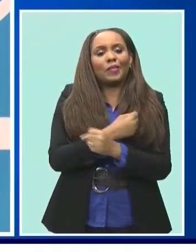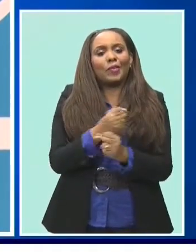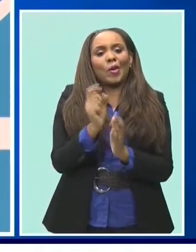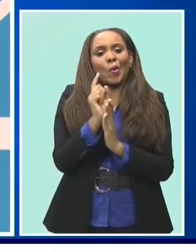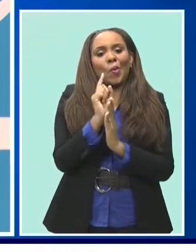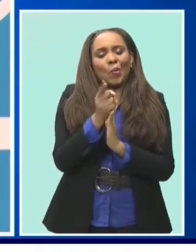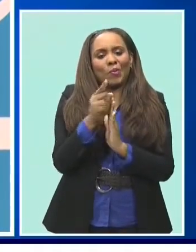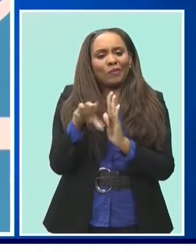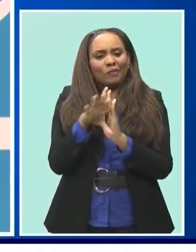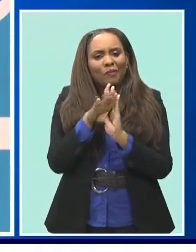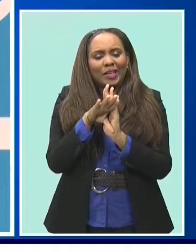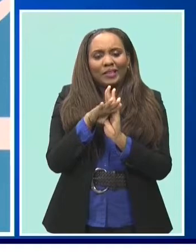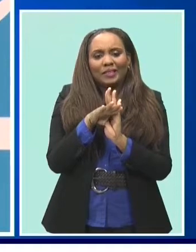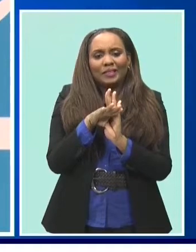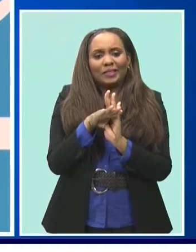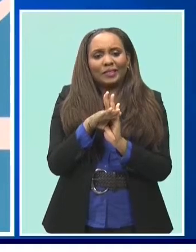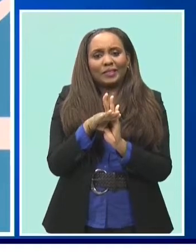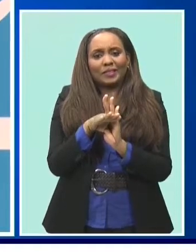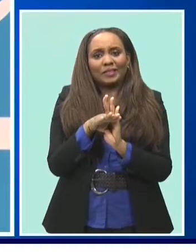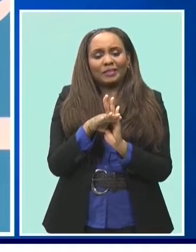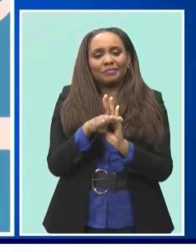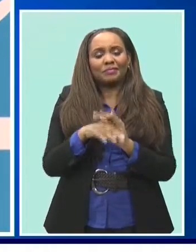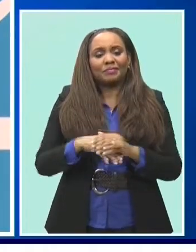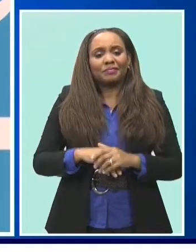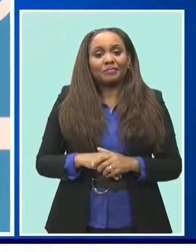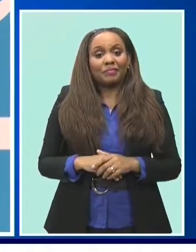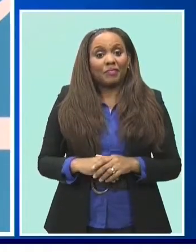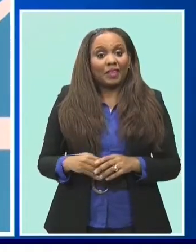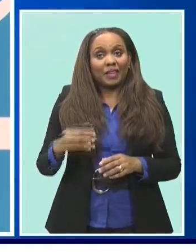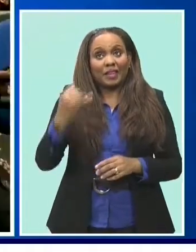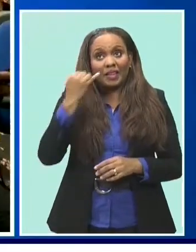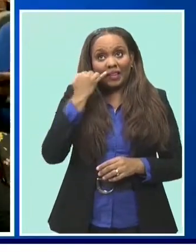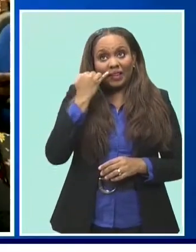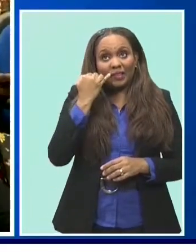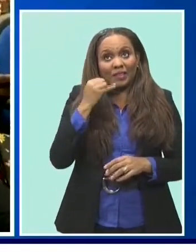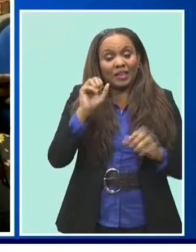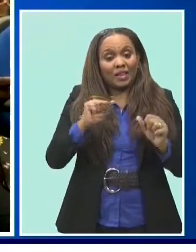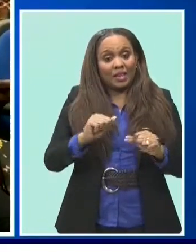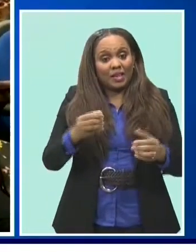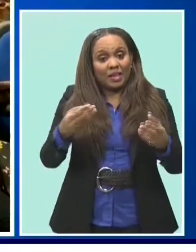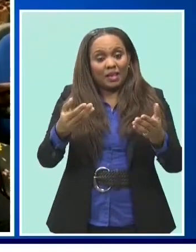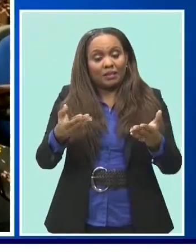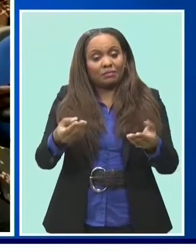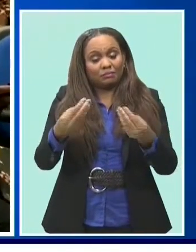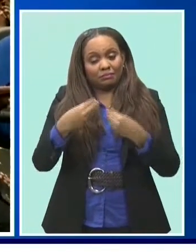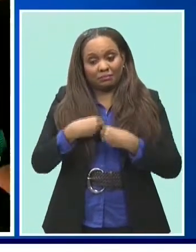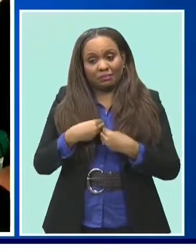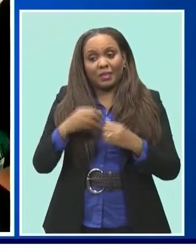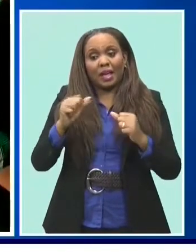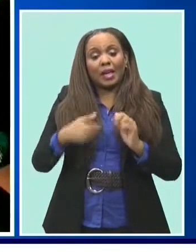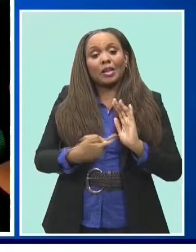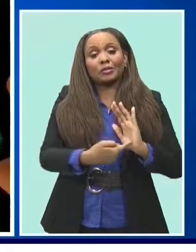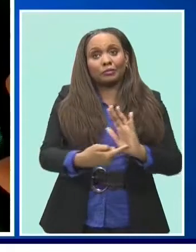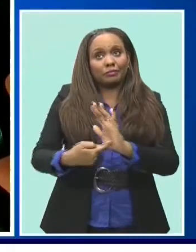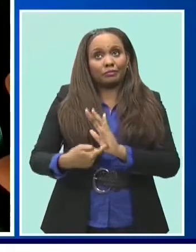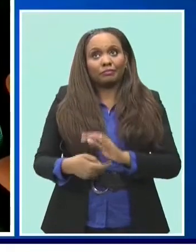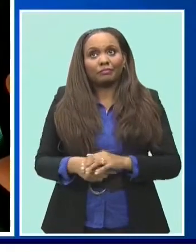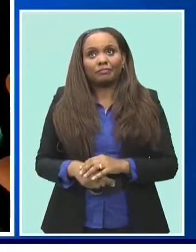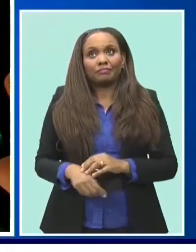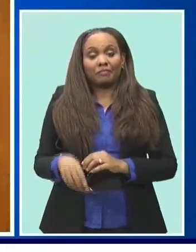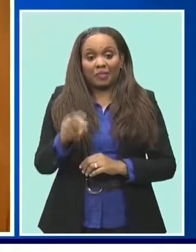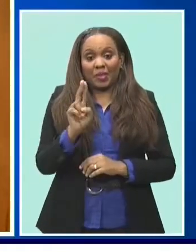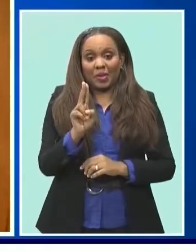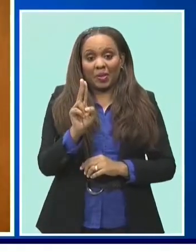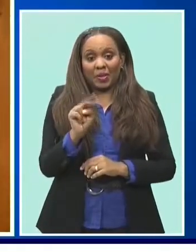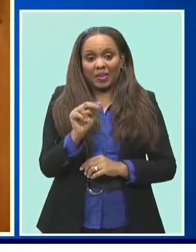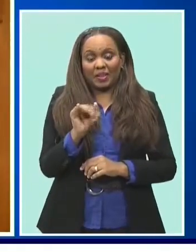that I'm seeing, and if they're accessible to me, I am happy to run them. UNICEF is also a partner in the venture. That UN